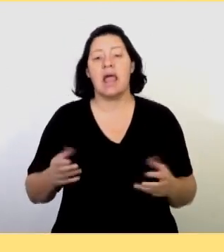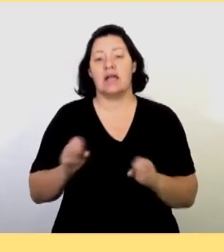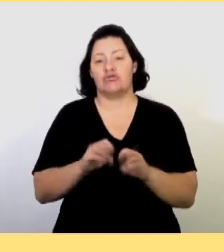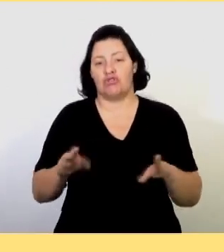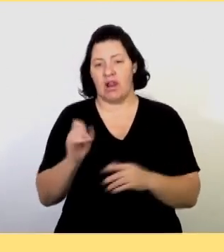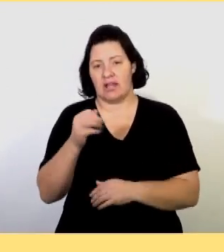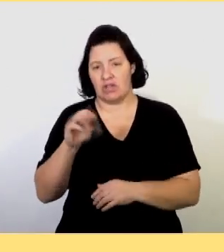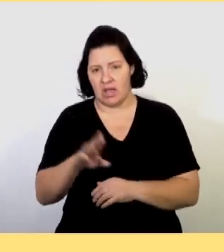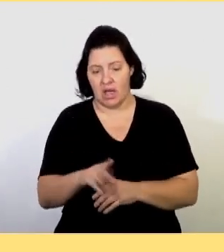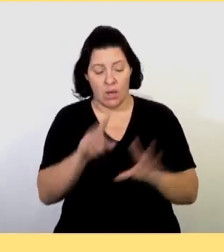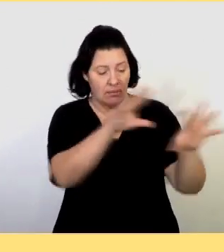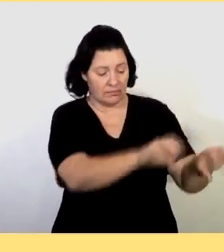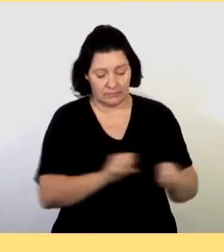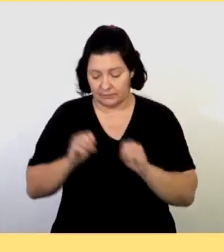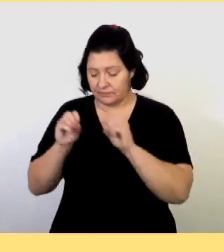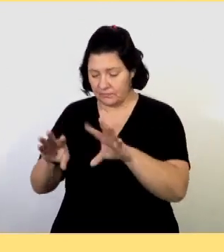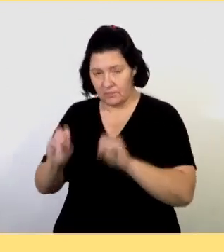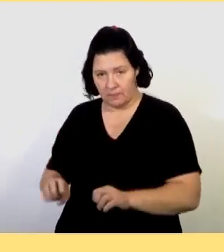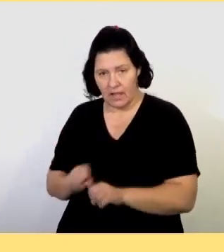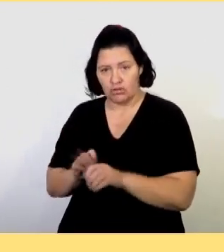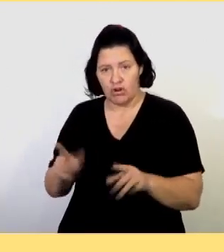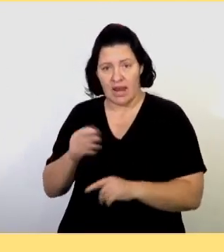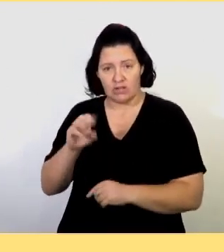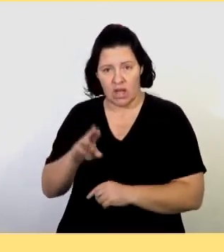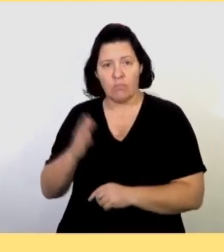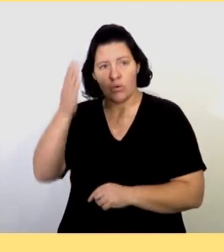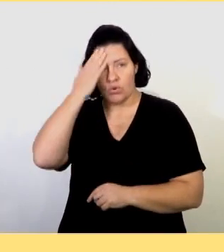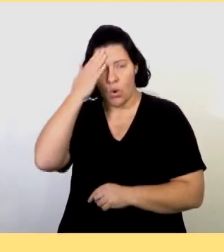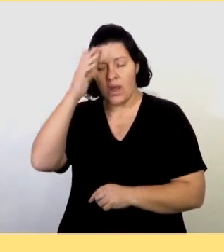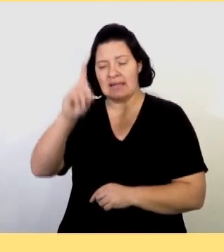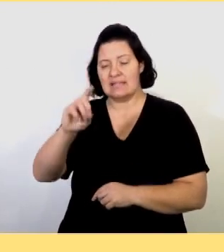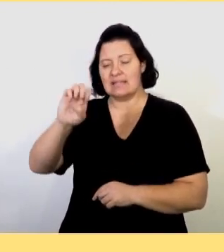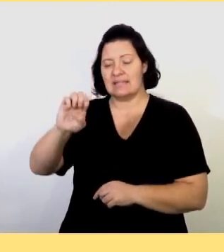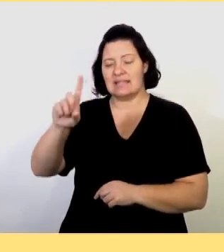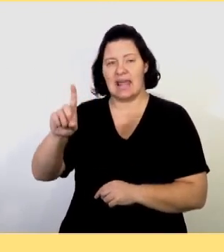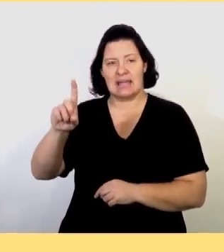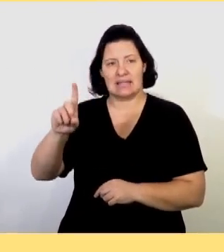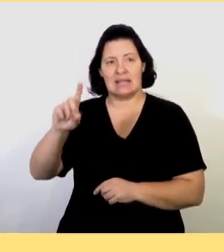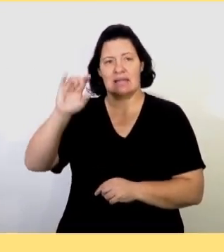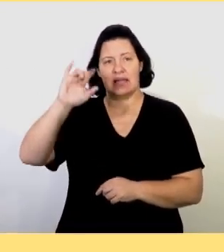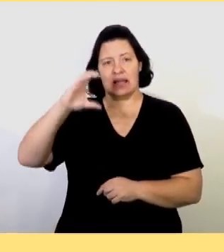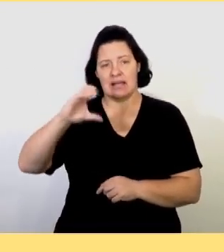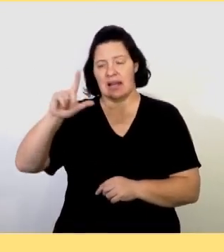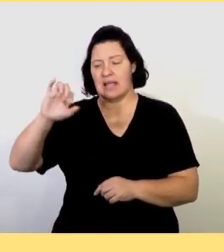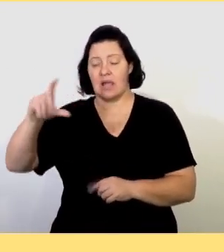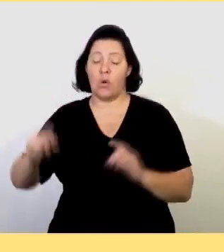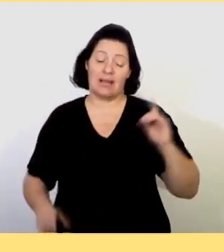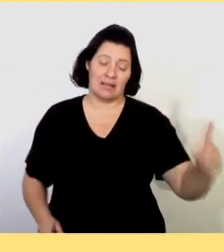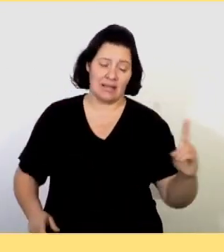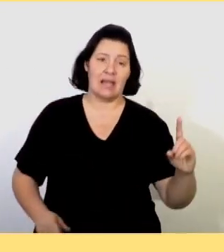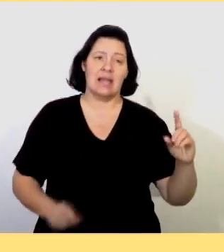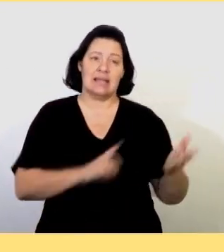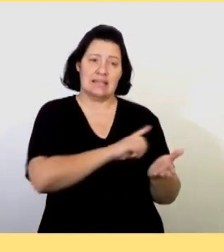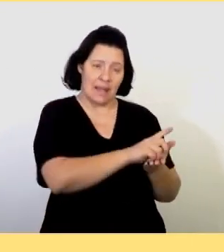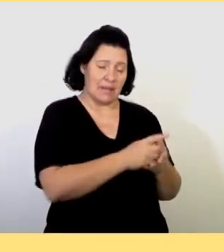ledger. When we are posting to the general ledger, we need to know the dead click. What it means is we debit all